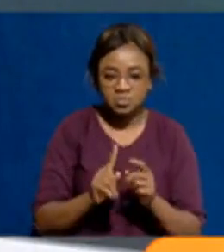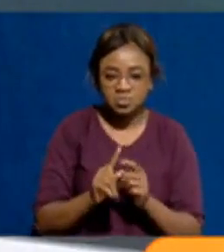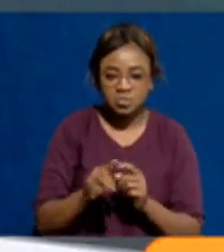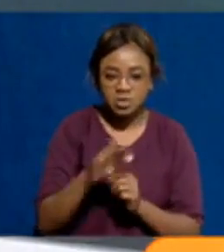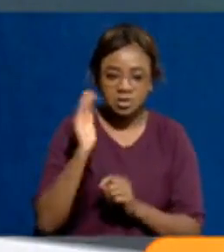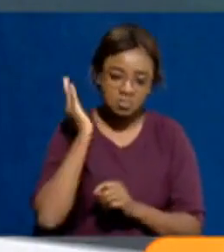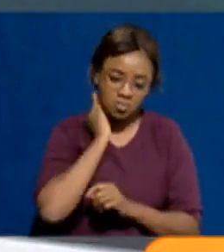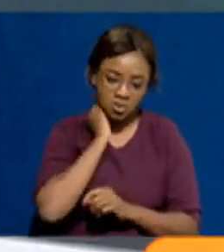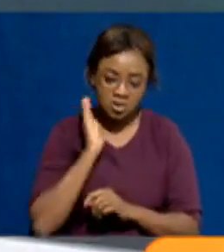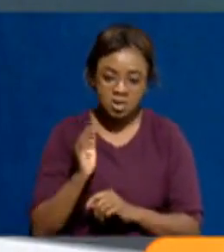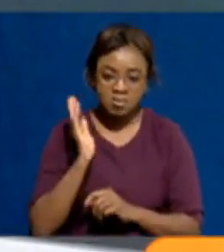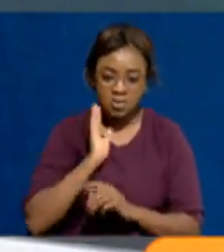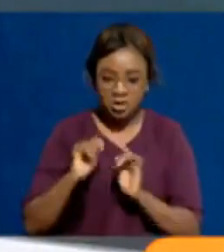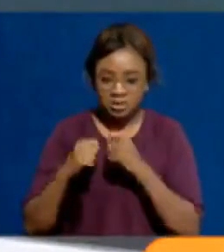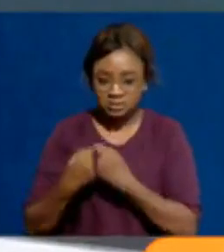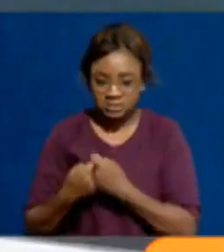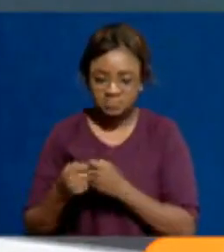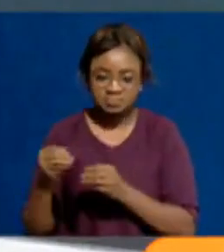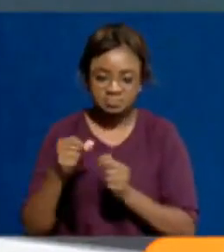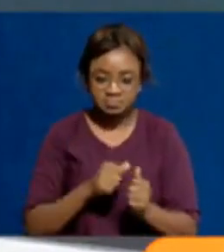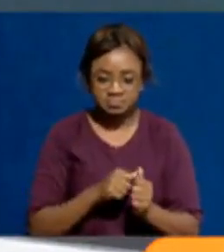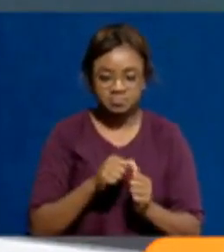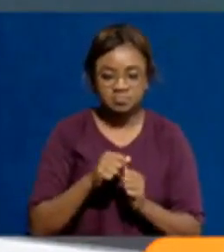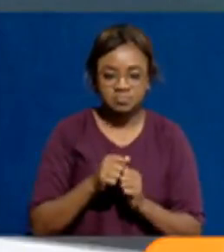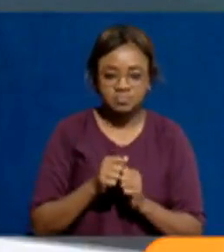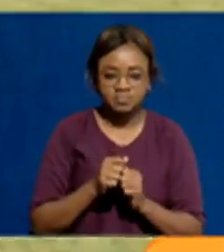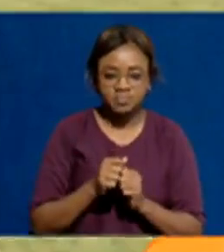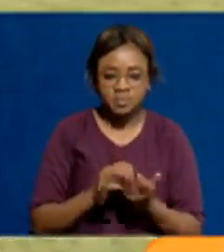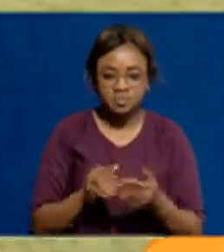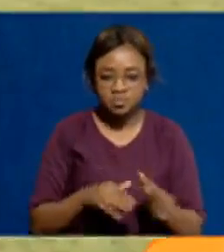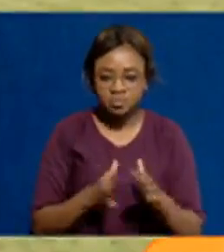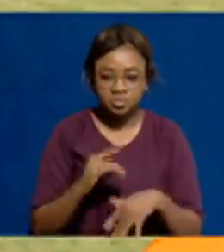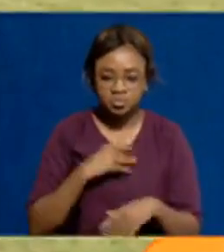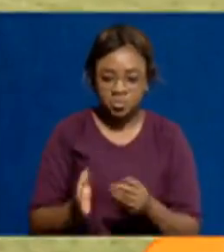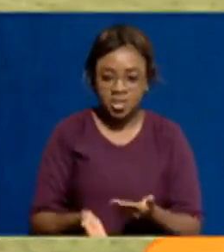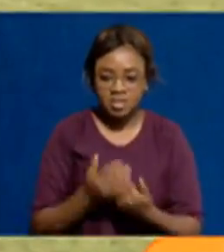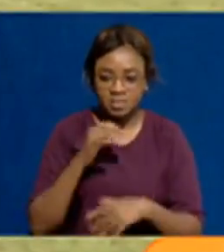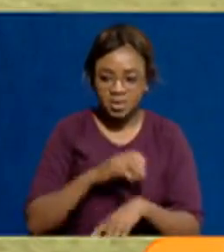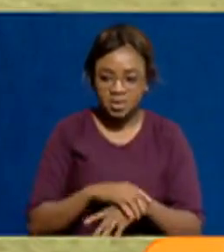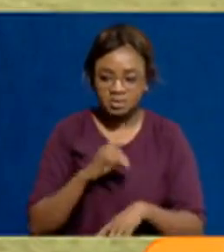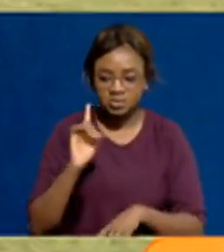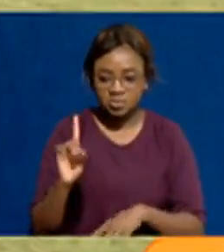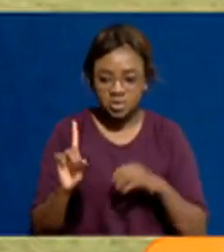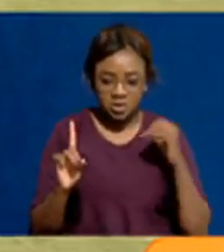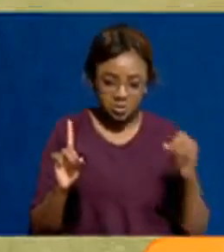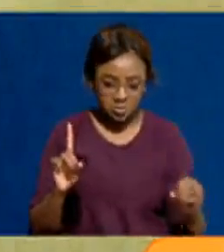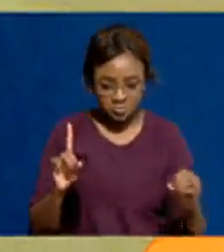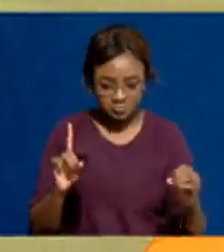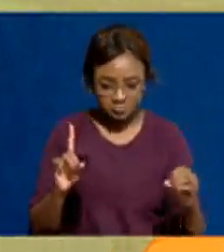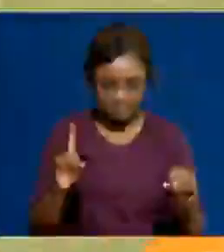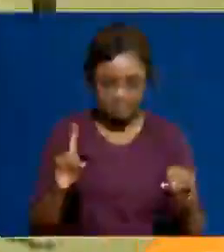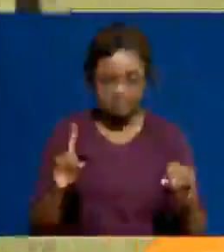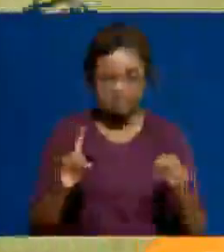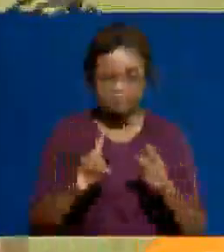Murang’a, host Murang’a Seal had to fight from a goal down to salvage a 1-0 draw against AFC Leopards. Ingwe scored the